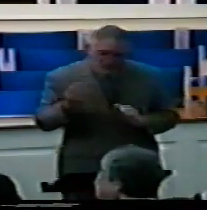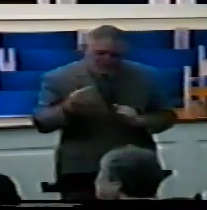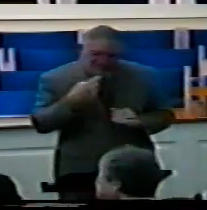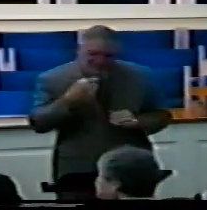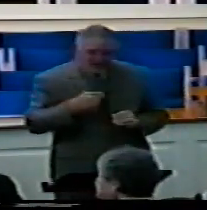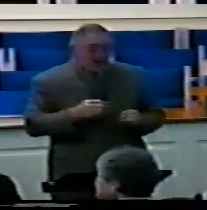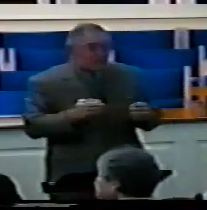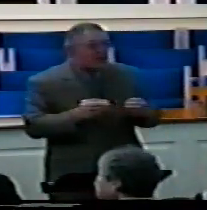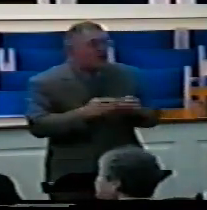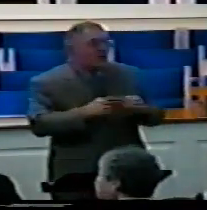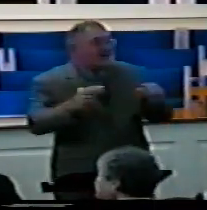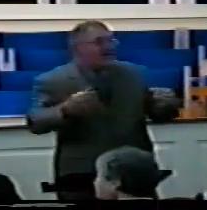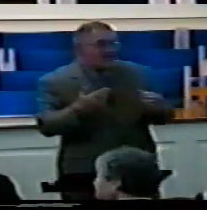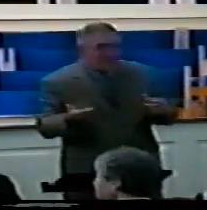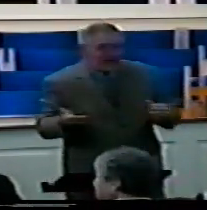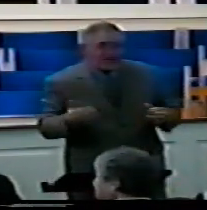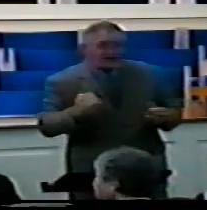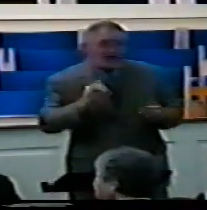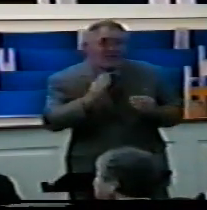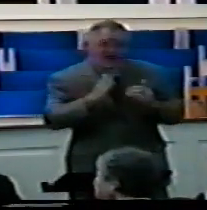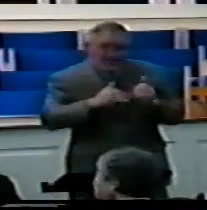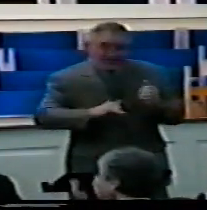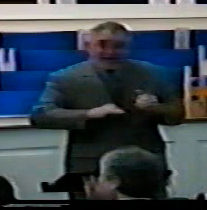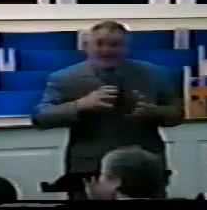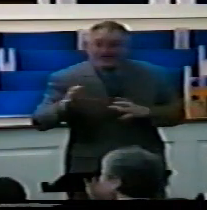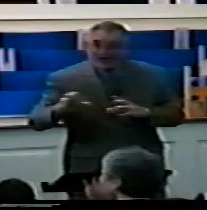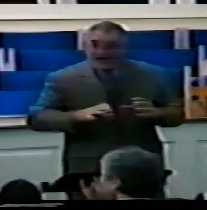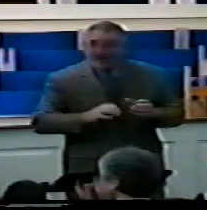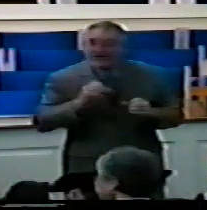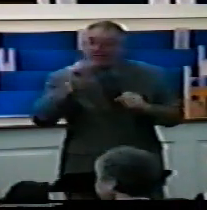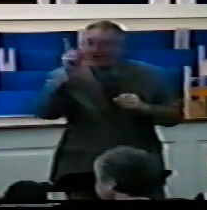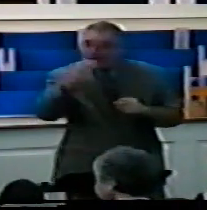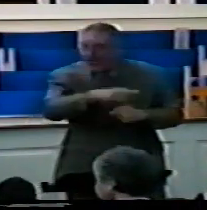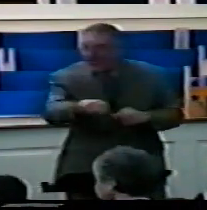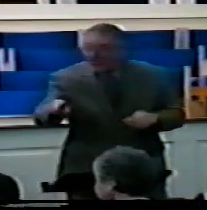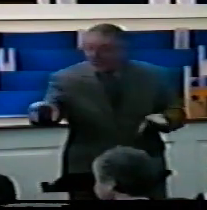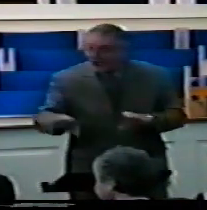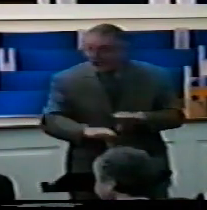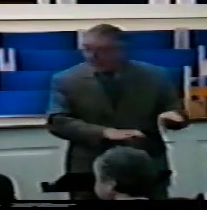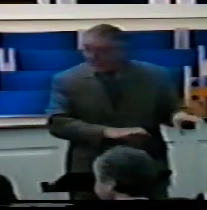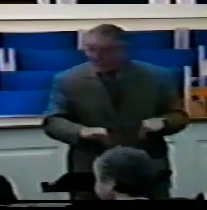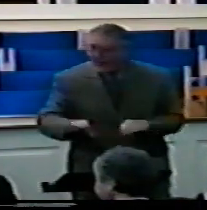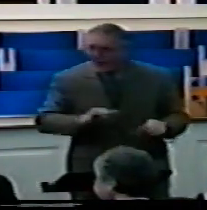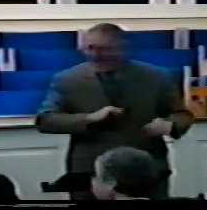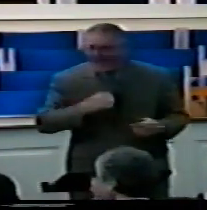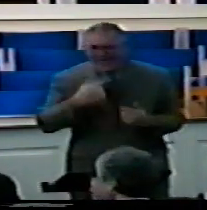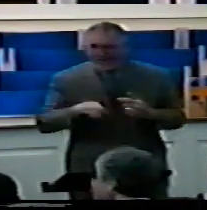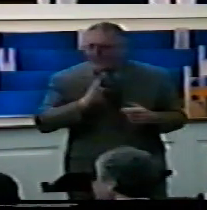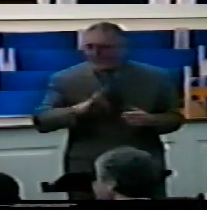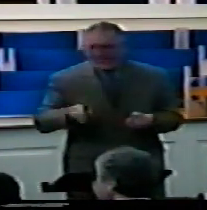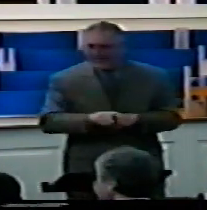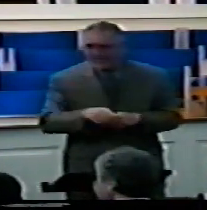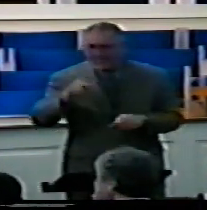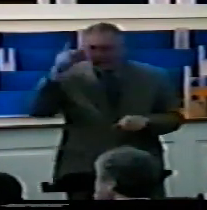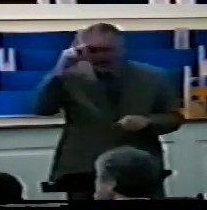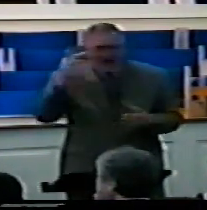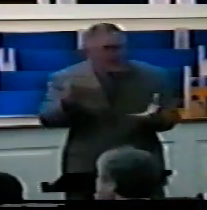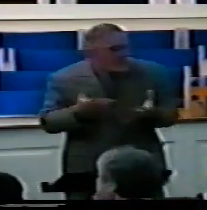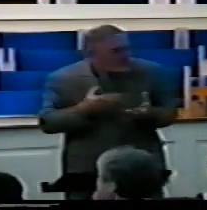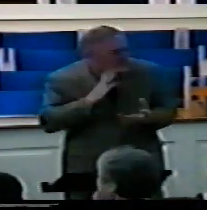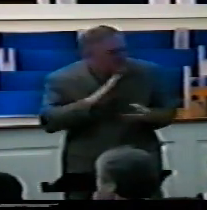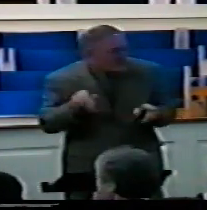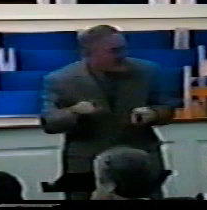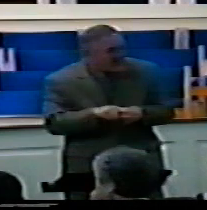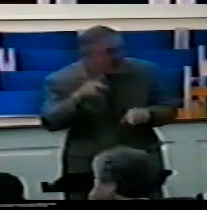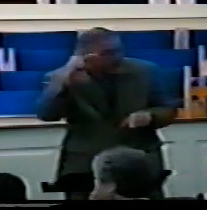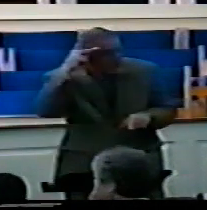do. And I said, Lord, what's the greater thing? I can't be an Apostle Paul. Oh, I desire to be, but I can't